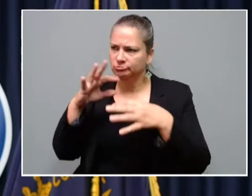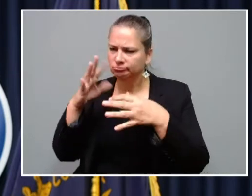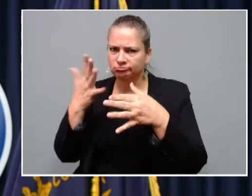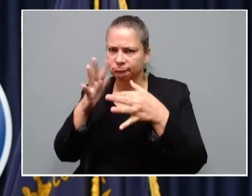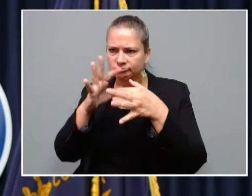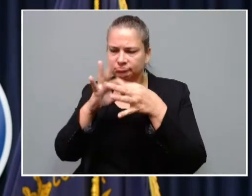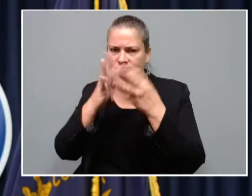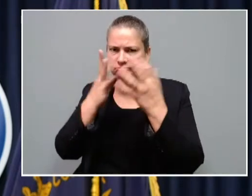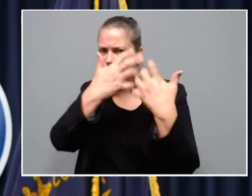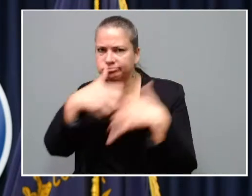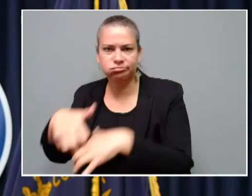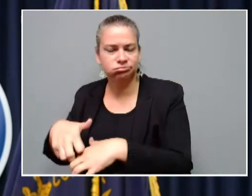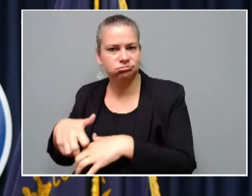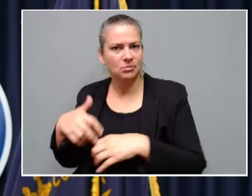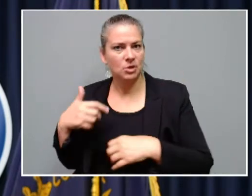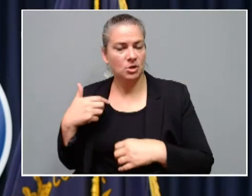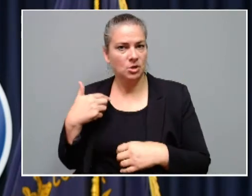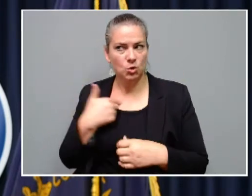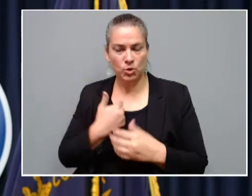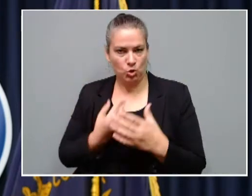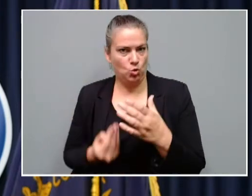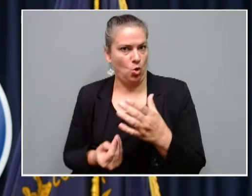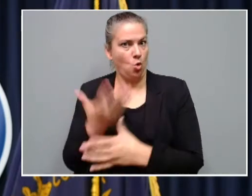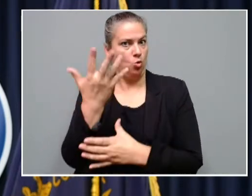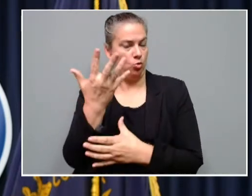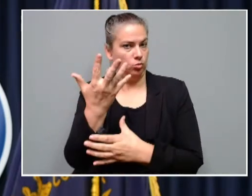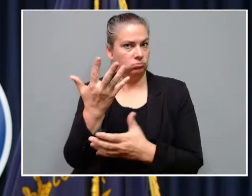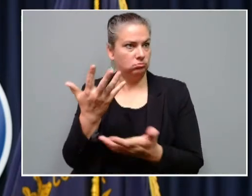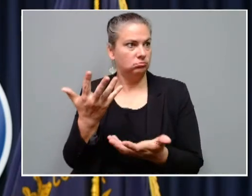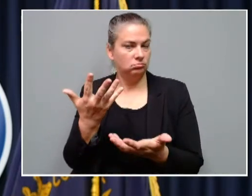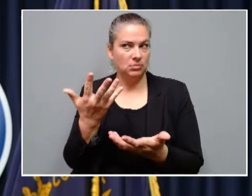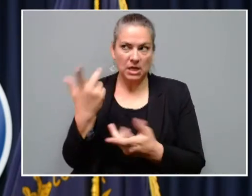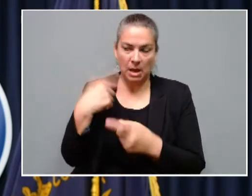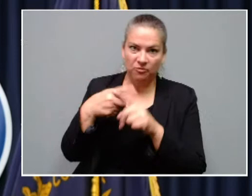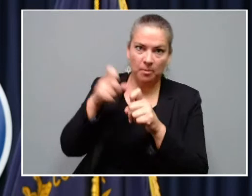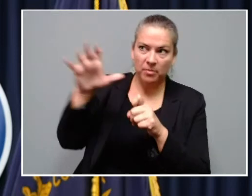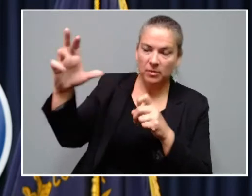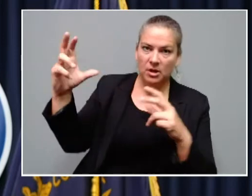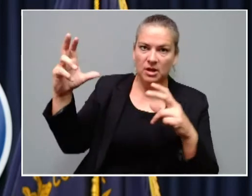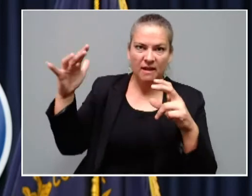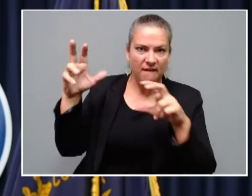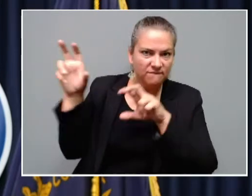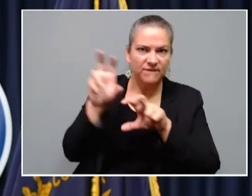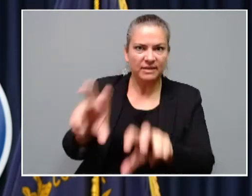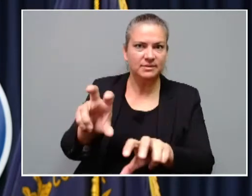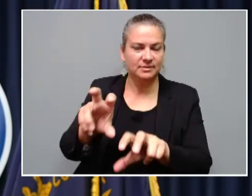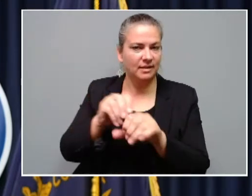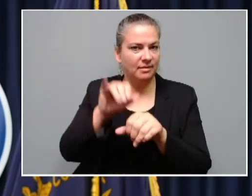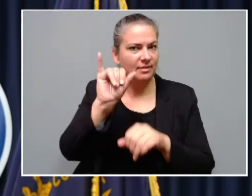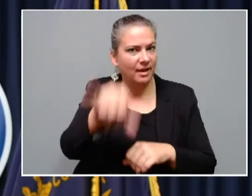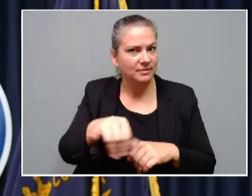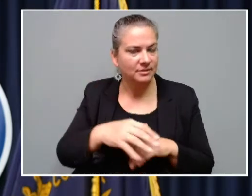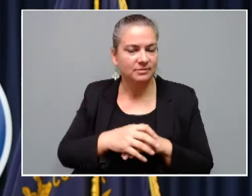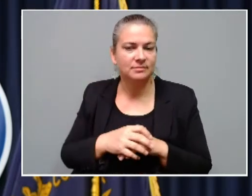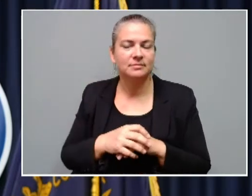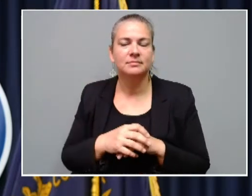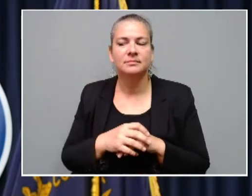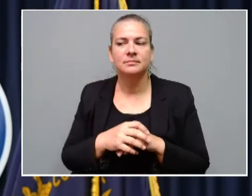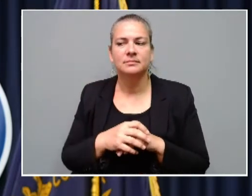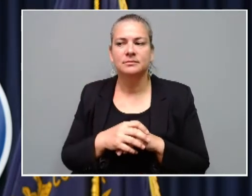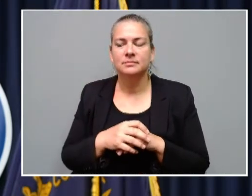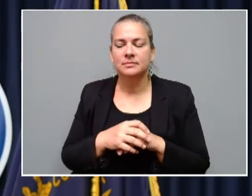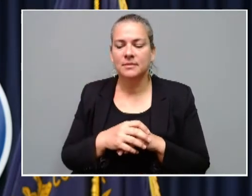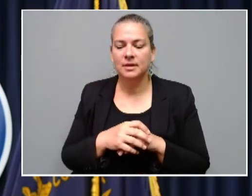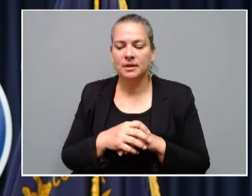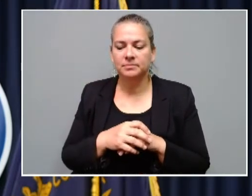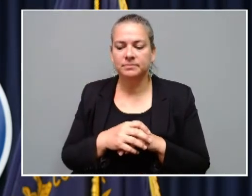are growing and where these things are coming from. I believe in a lot of the Build